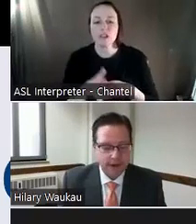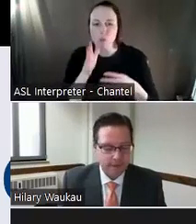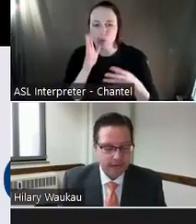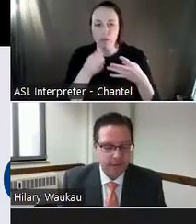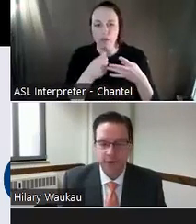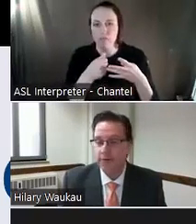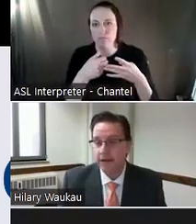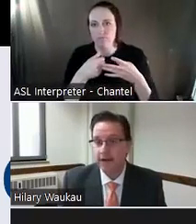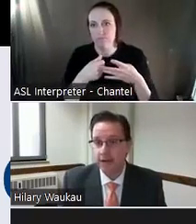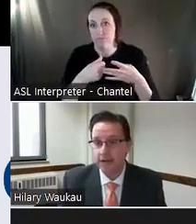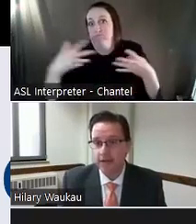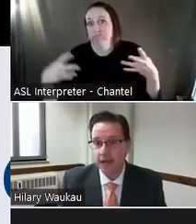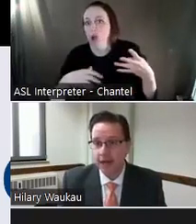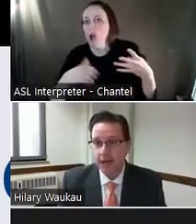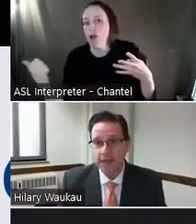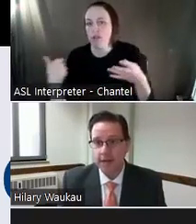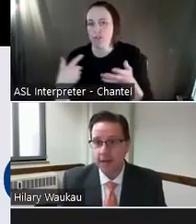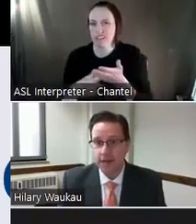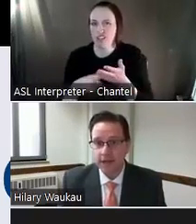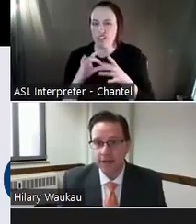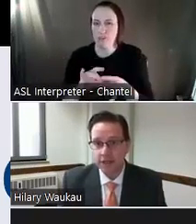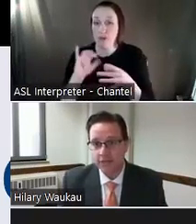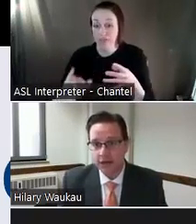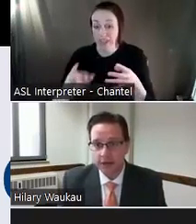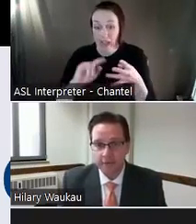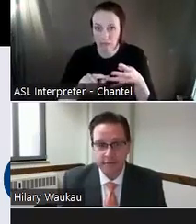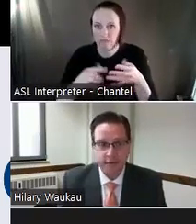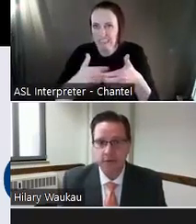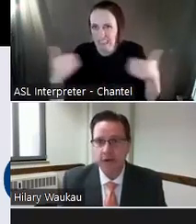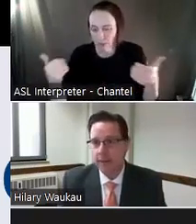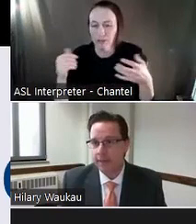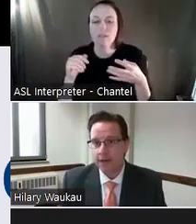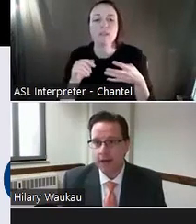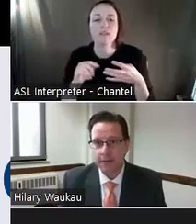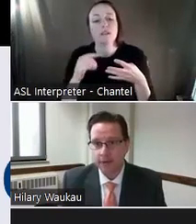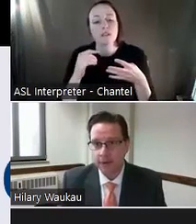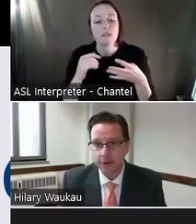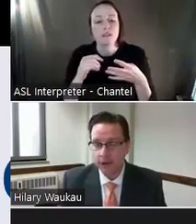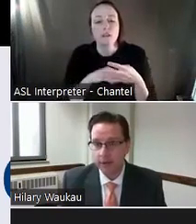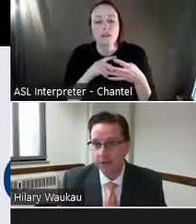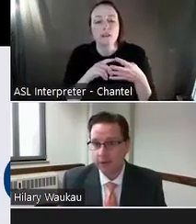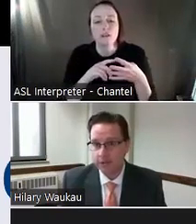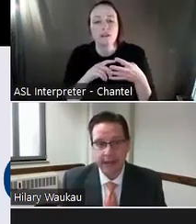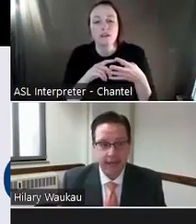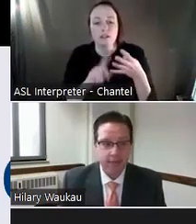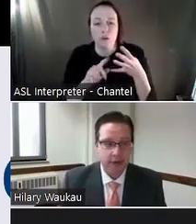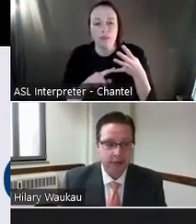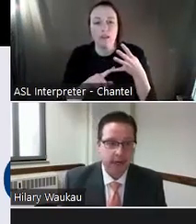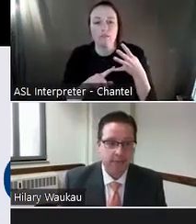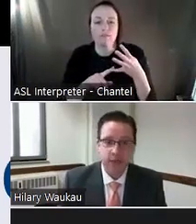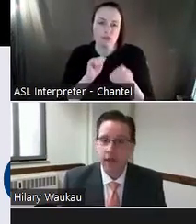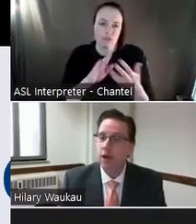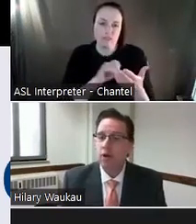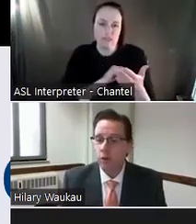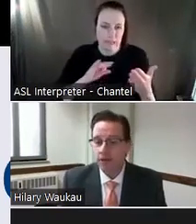if you haven't been able. But if you have any questions on some of the mental health initiatives that are in the governor's budget, we're happy to talk about with you with those at any point in